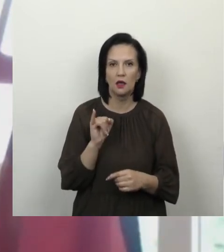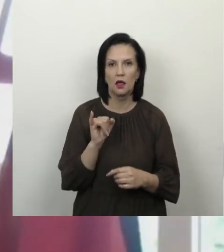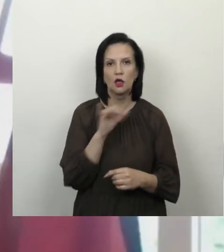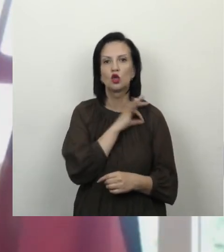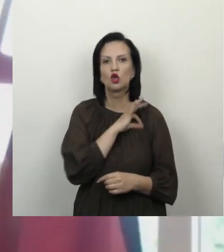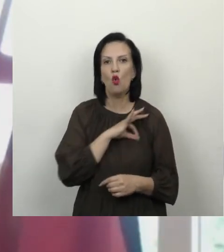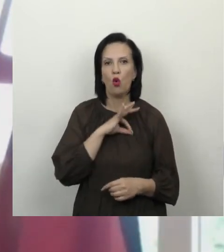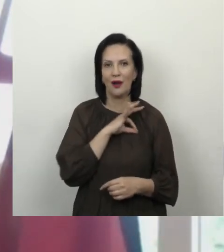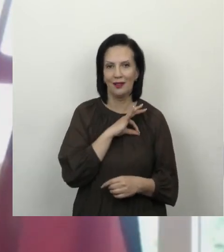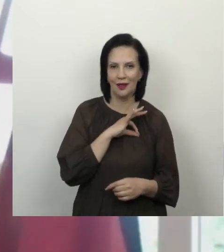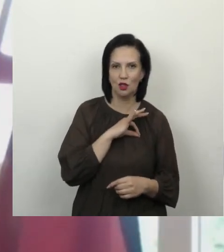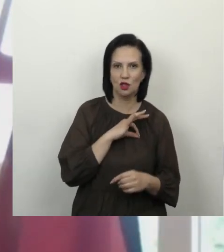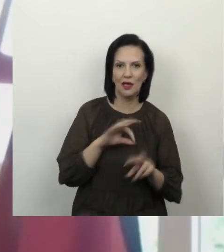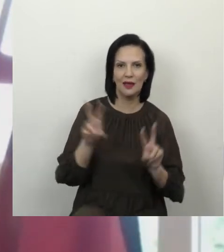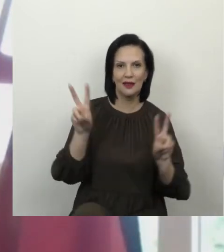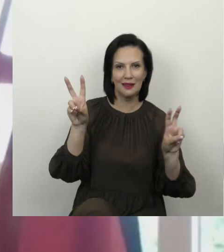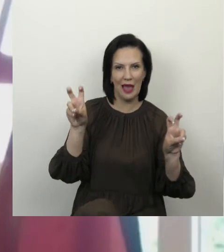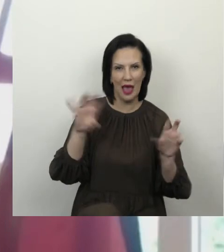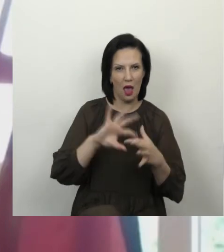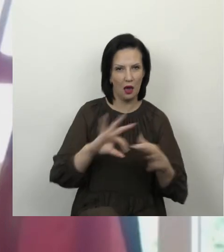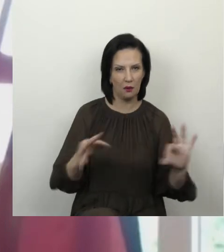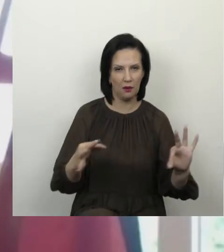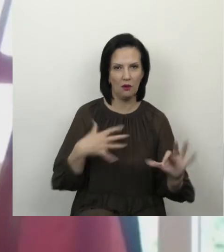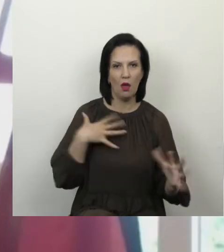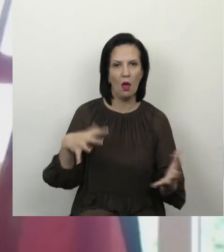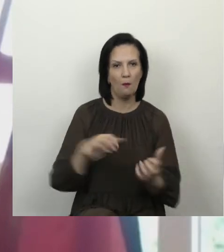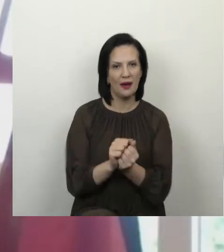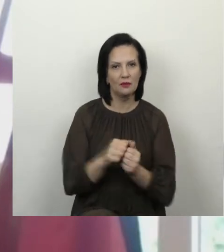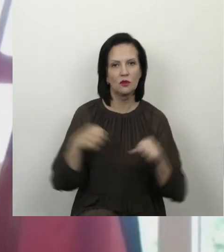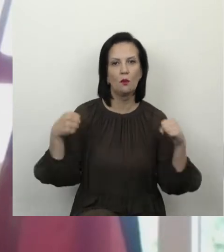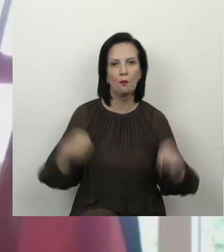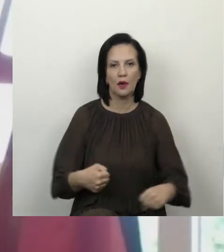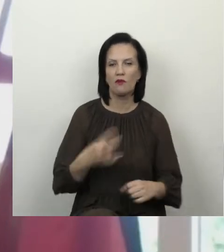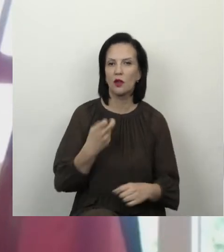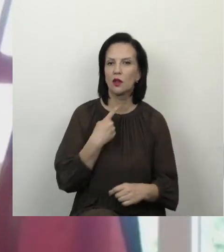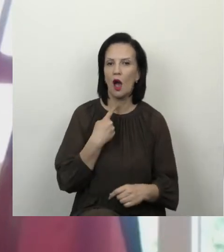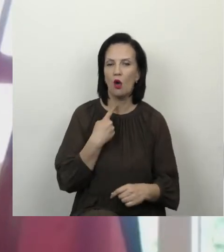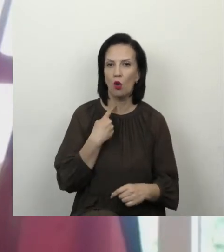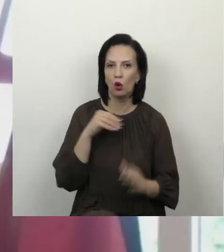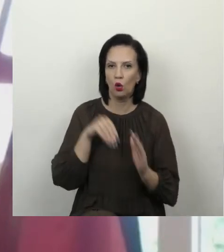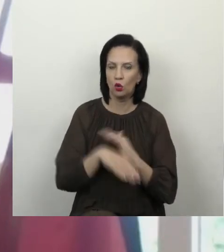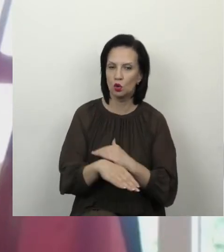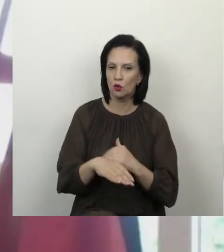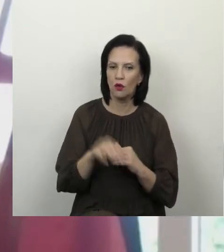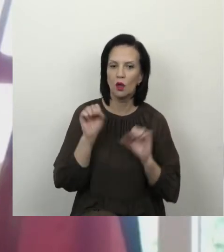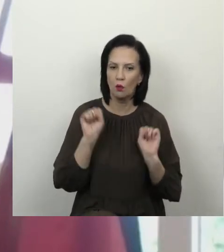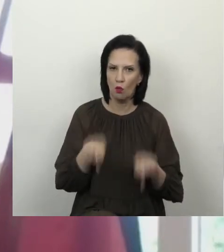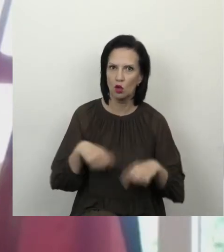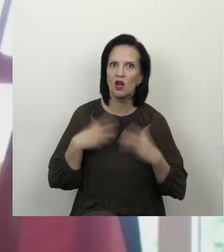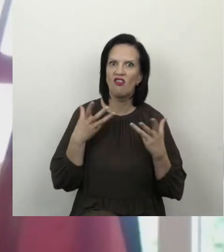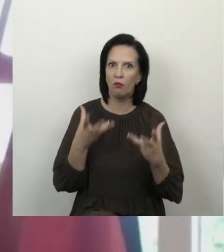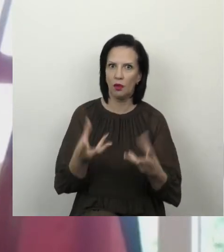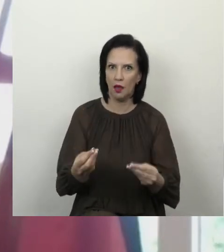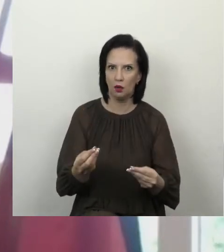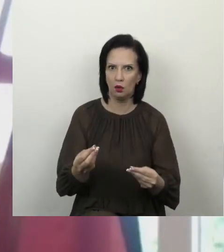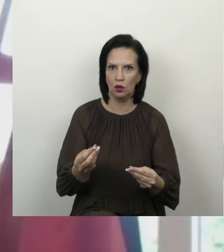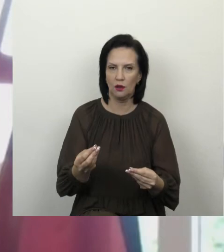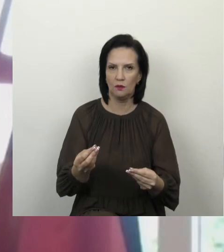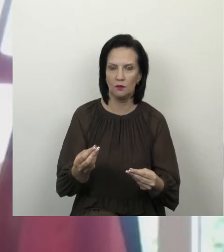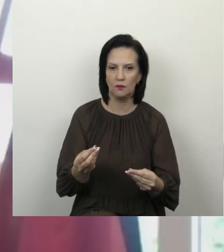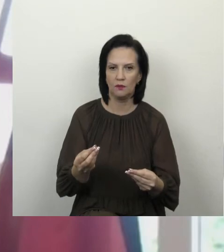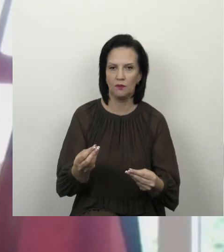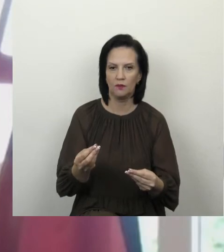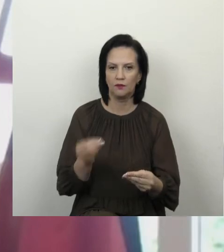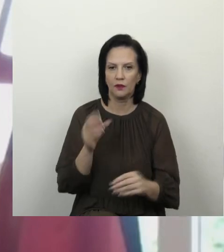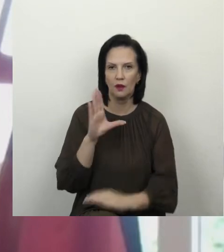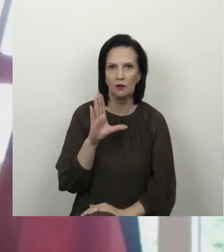right to vote can potentially be affected and are to be further substantiated in individual cases